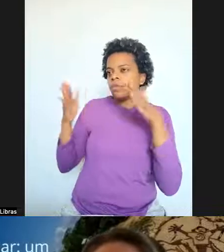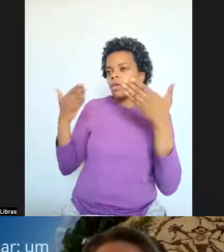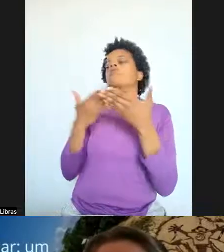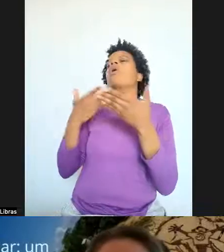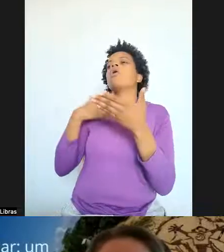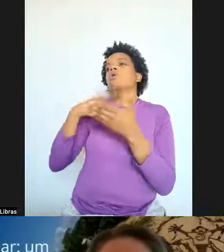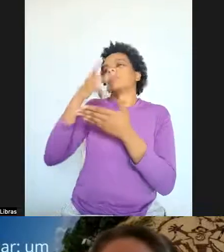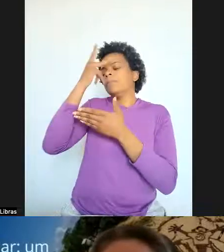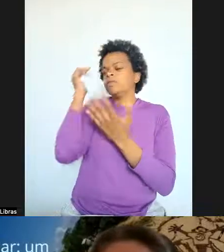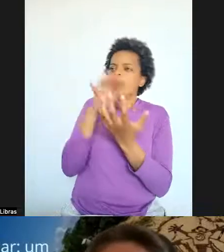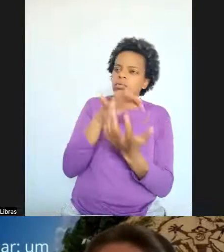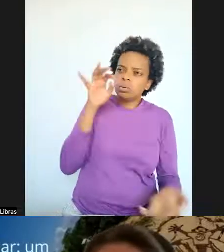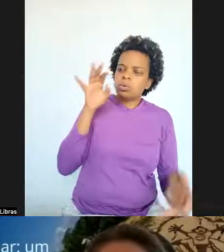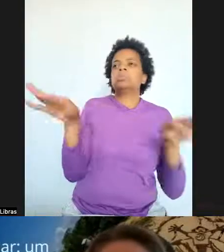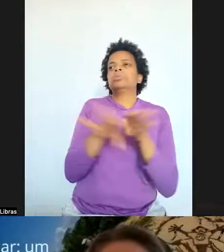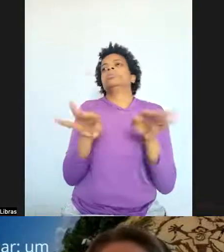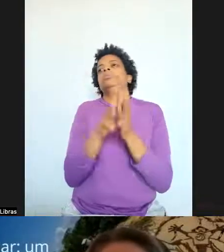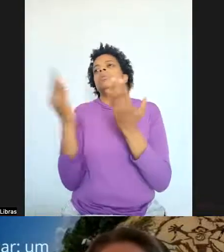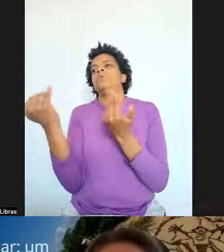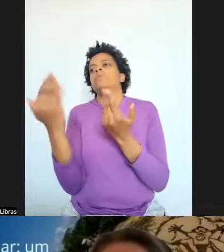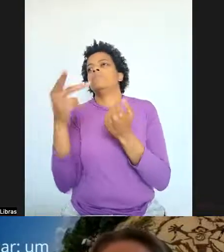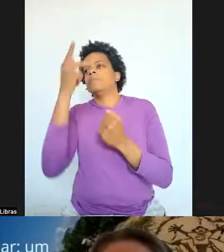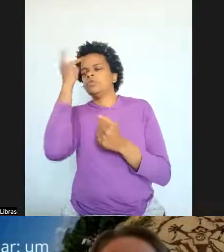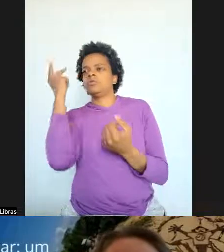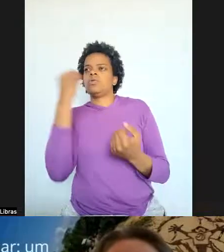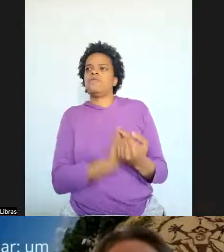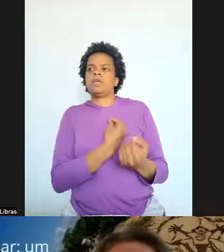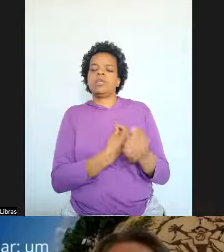skill development for their professions, for